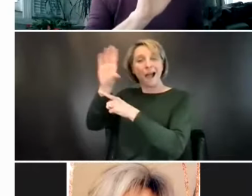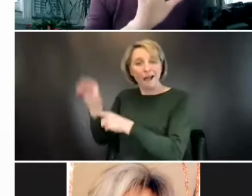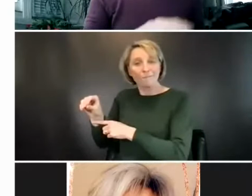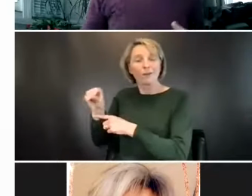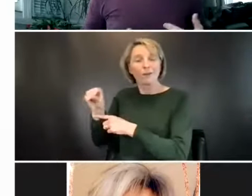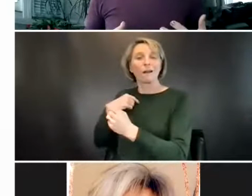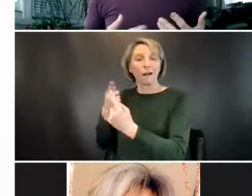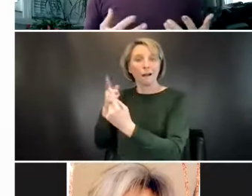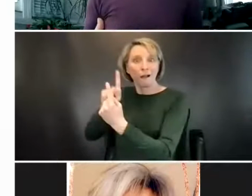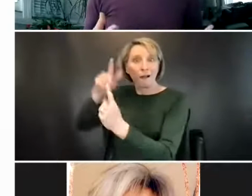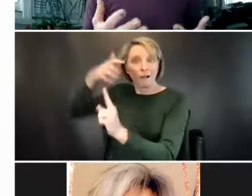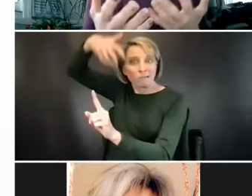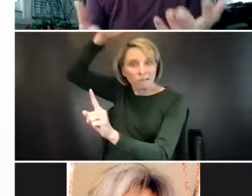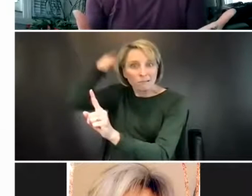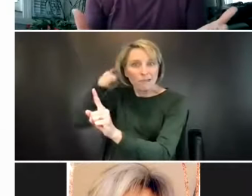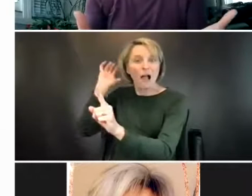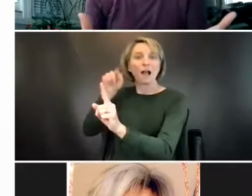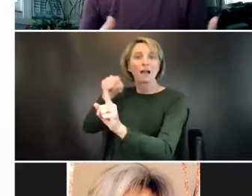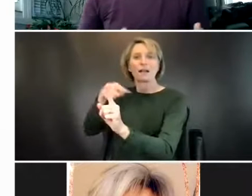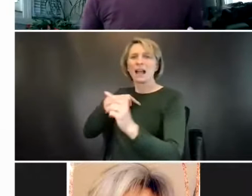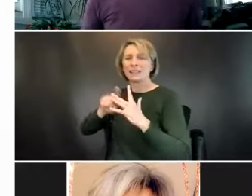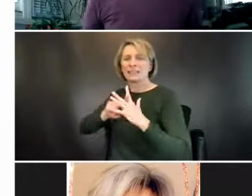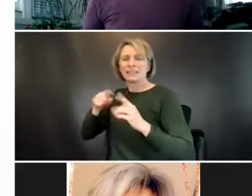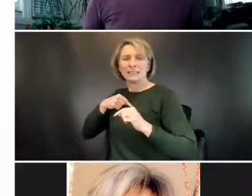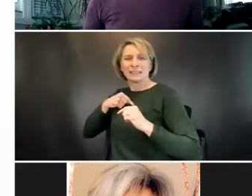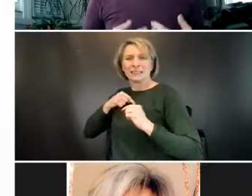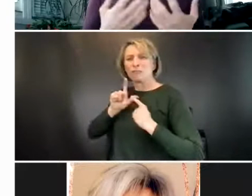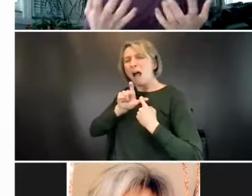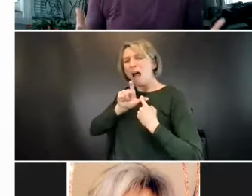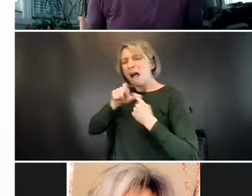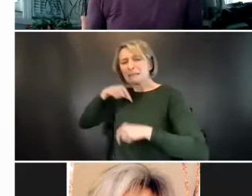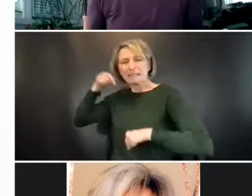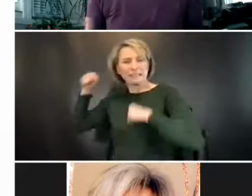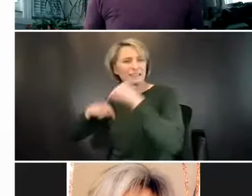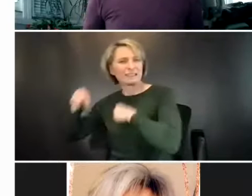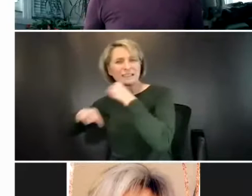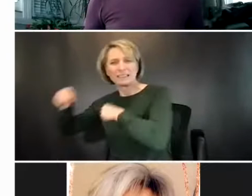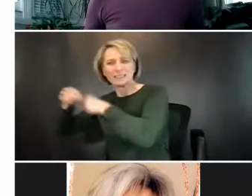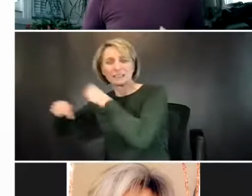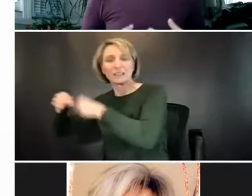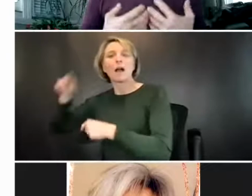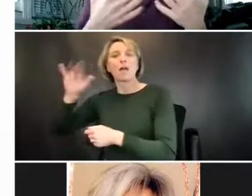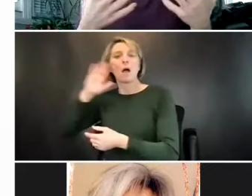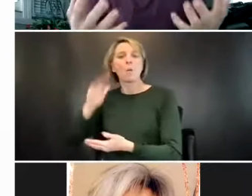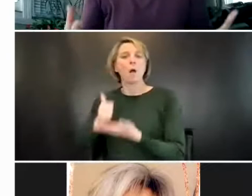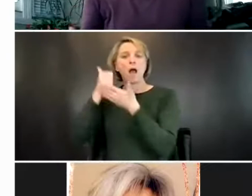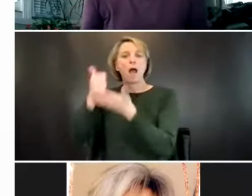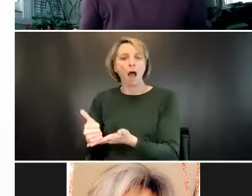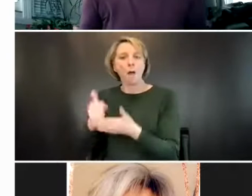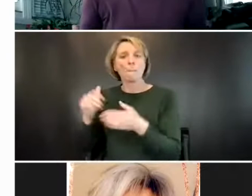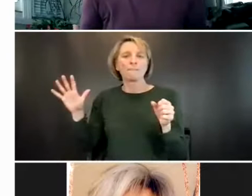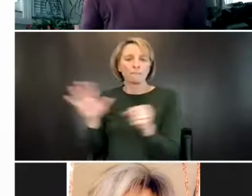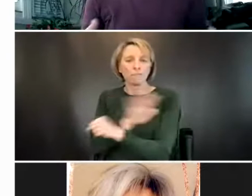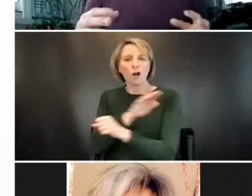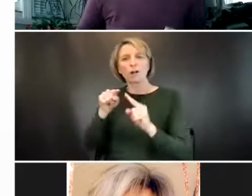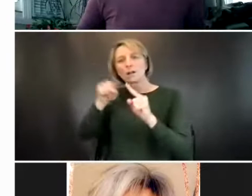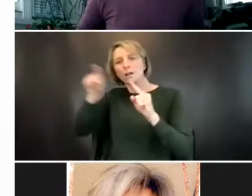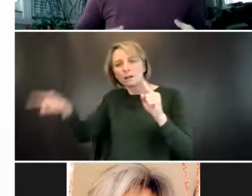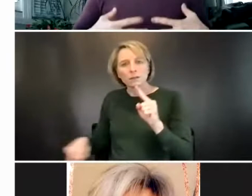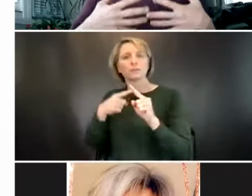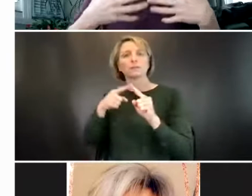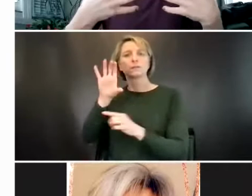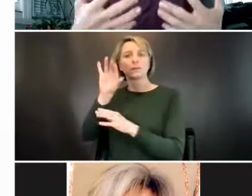cycle. If instead the stress is a pandemic and every day we keep waking